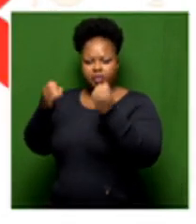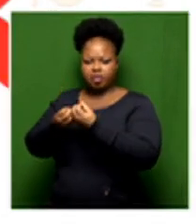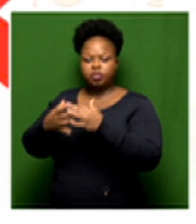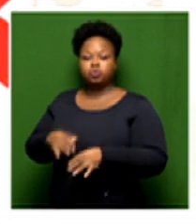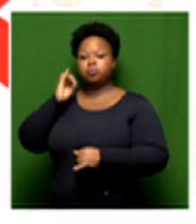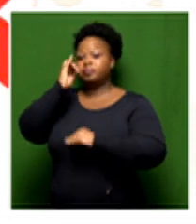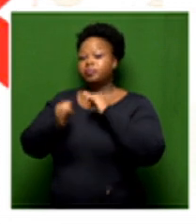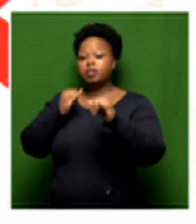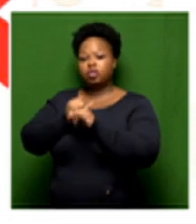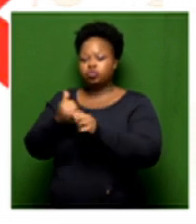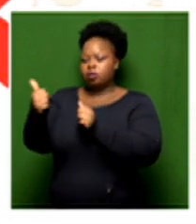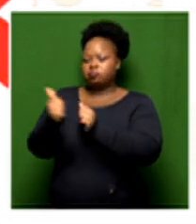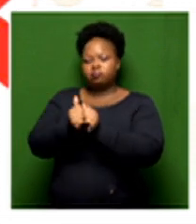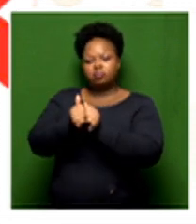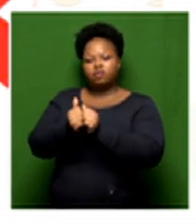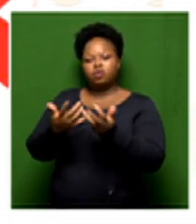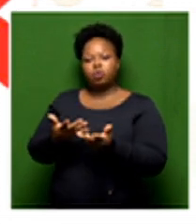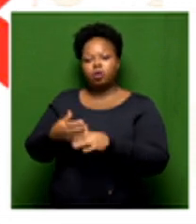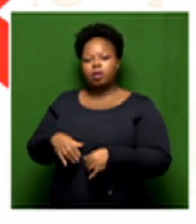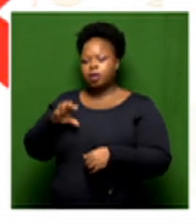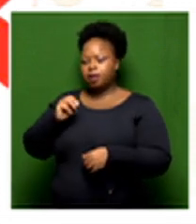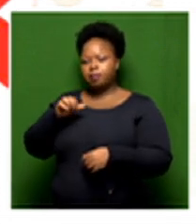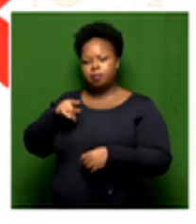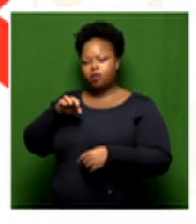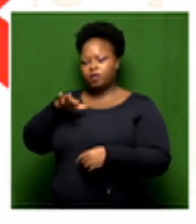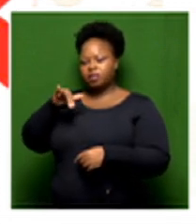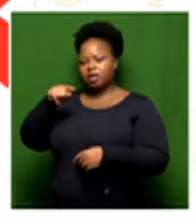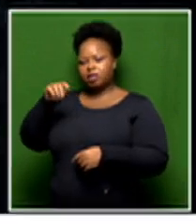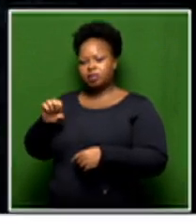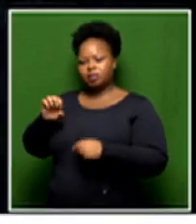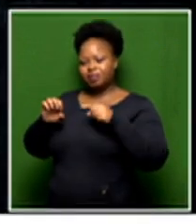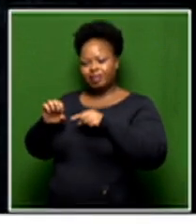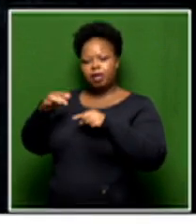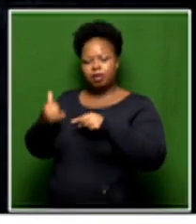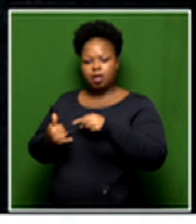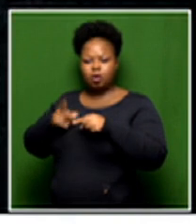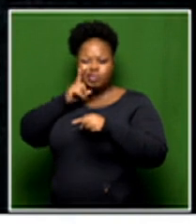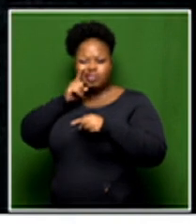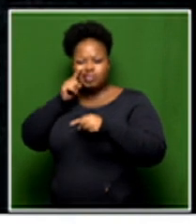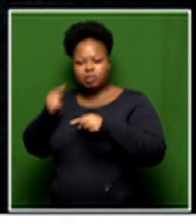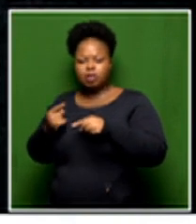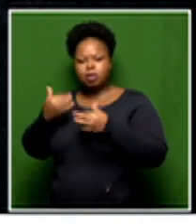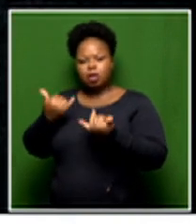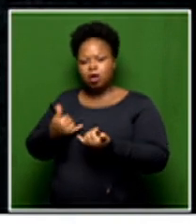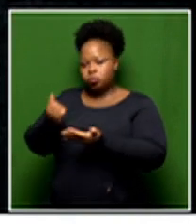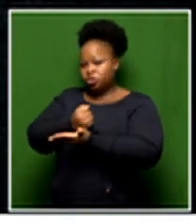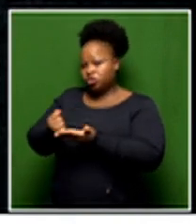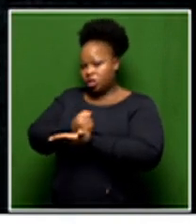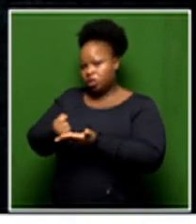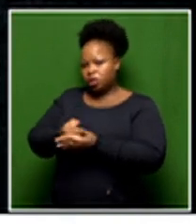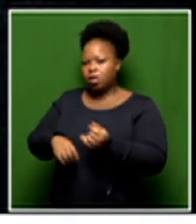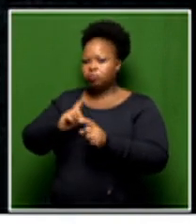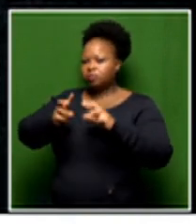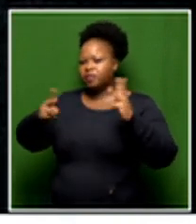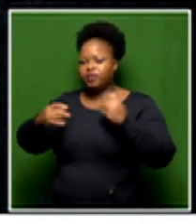the International Partnership for Microbicides, it's now going to explore registering this product in